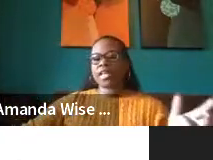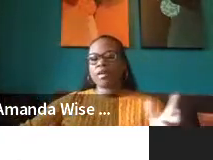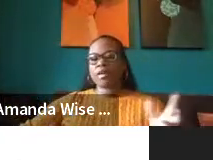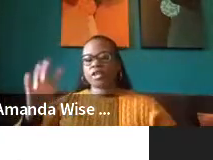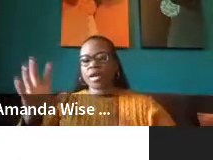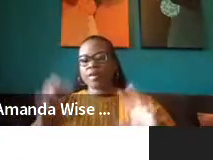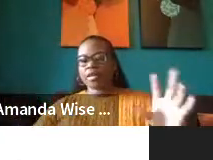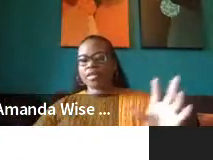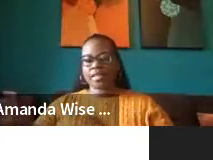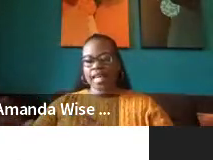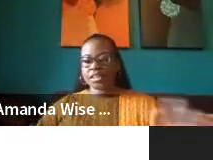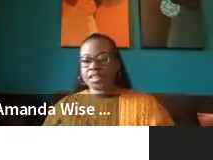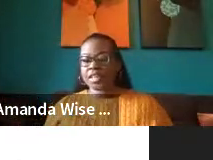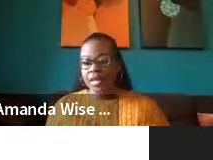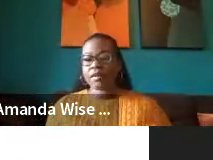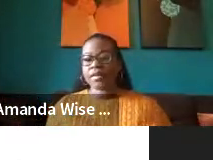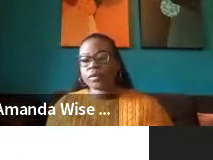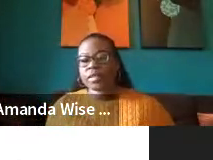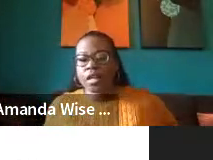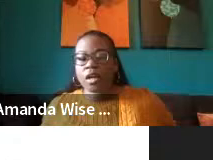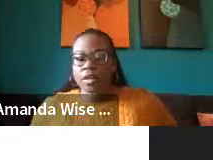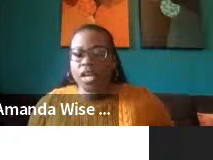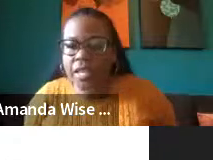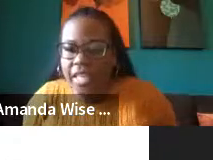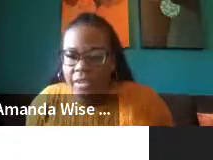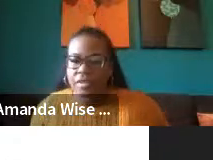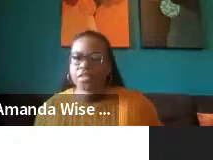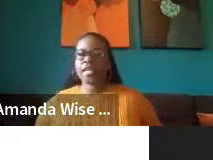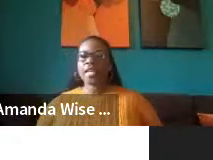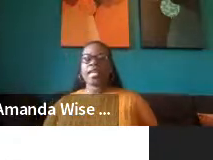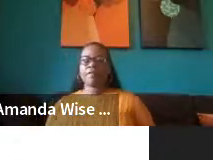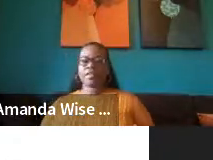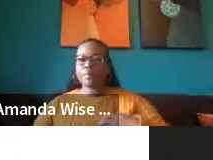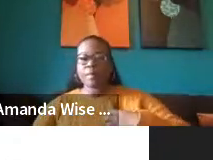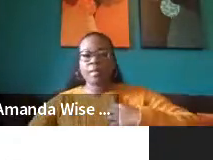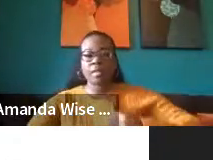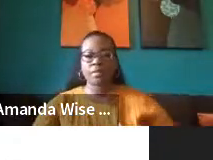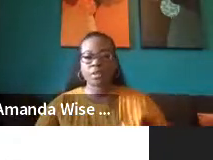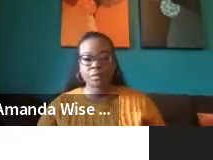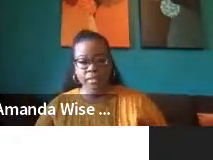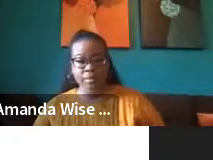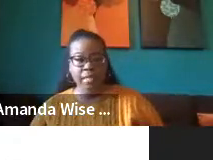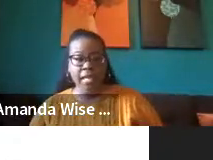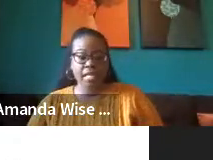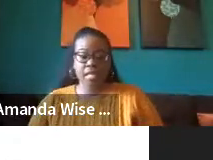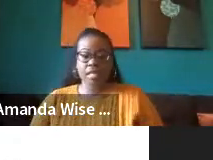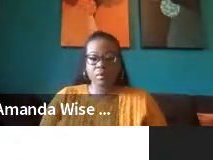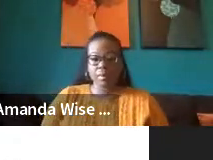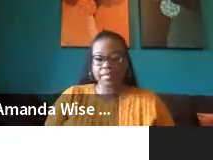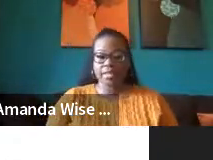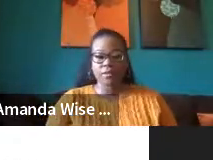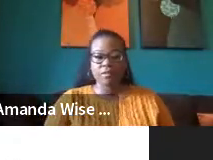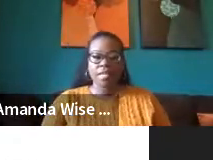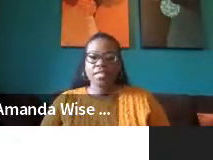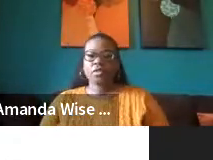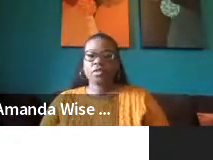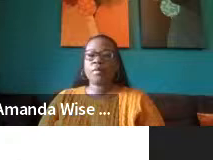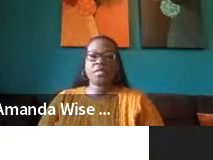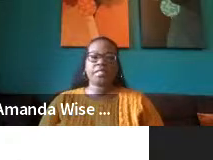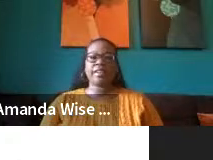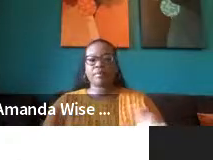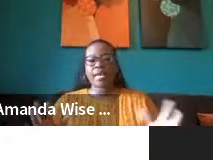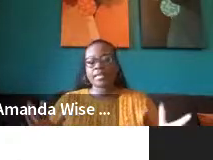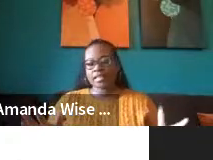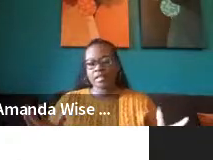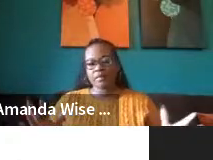music videos, and you would have all of this HTML. That's what they call the coding language. And for some people that was super intimidating, including myself. So I